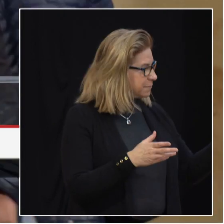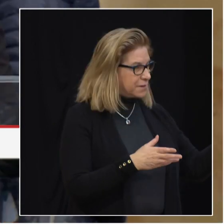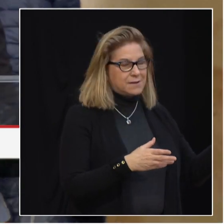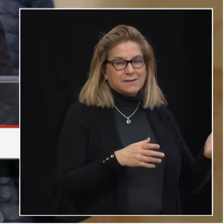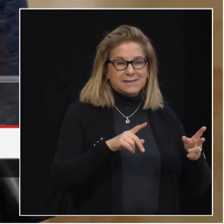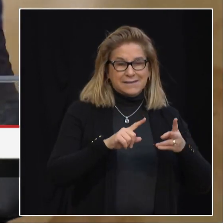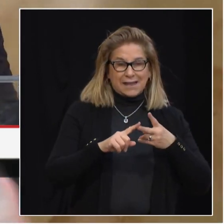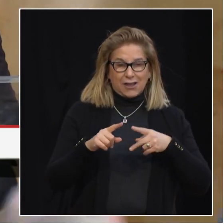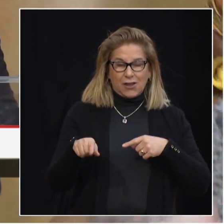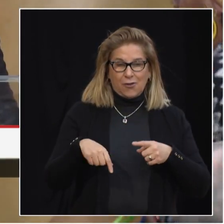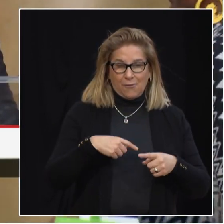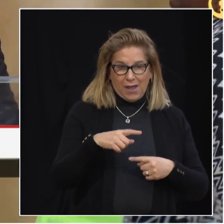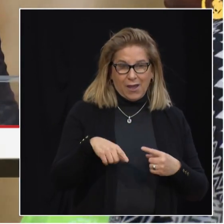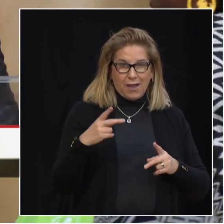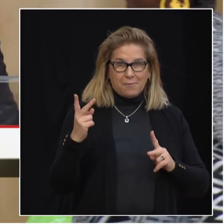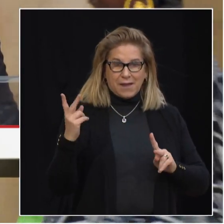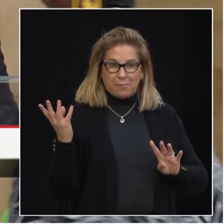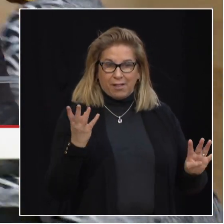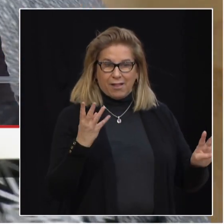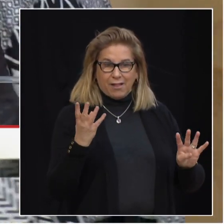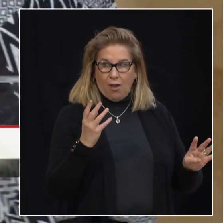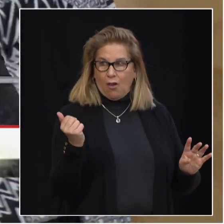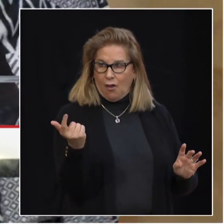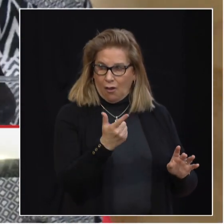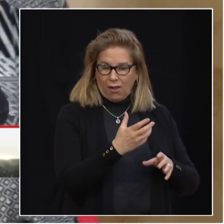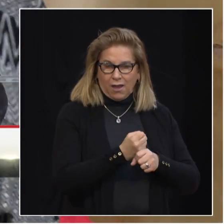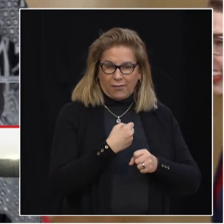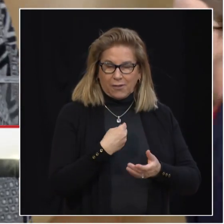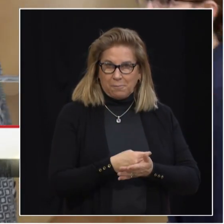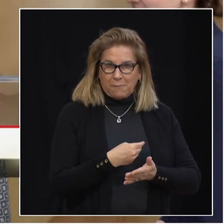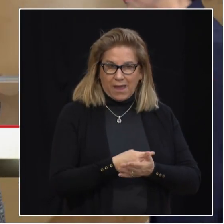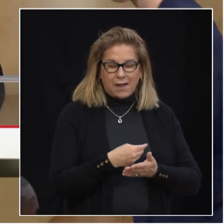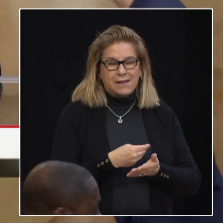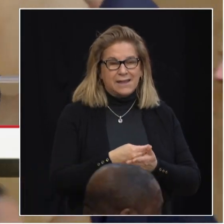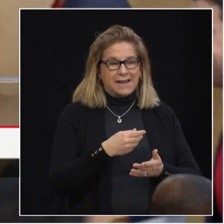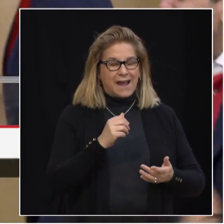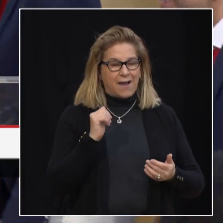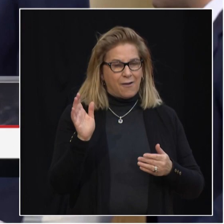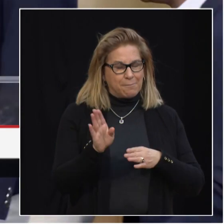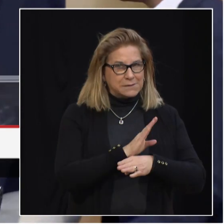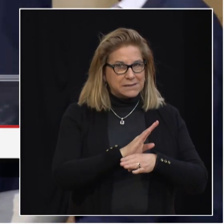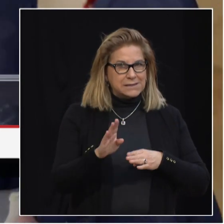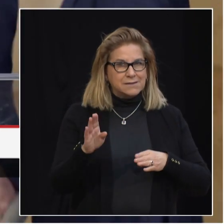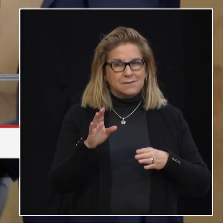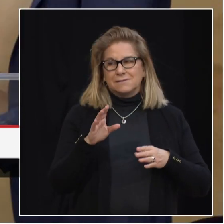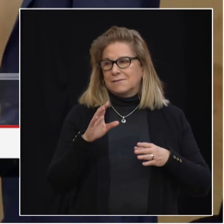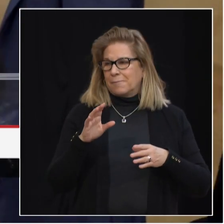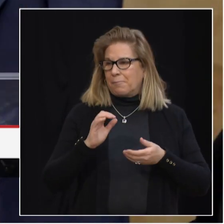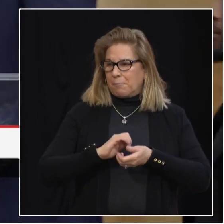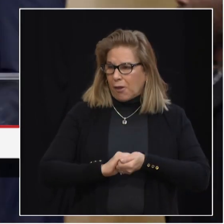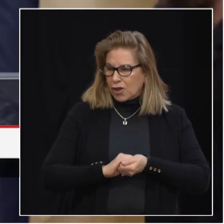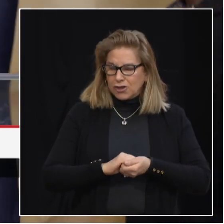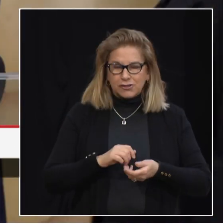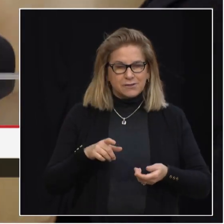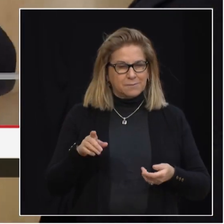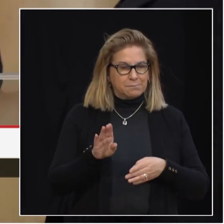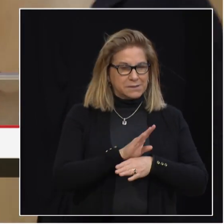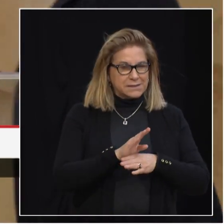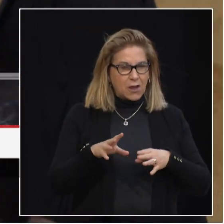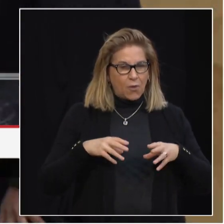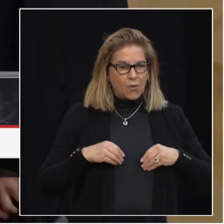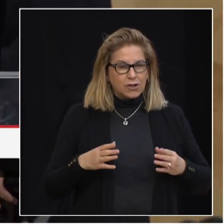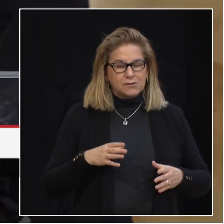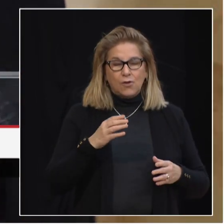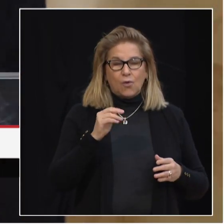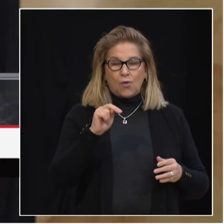one that has been working so diligently with us. The opportunity here again is these Nourish DC recipients are grantees.